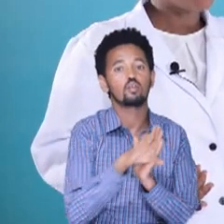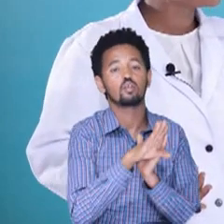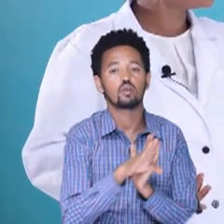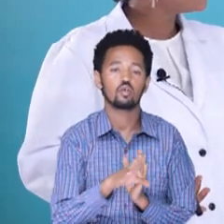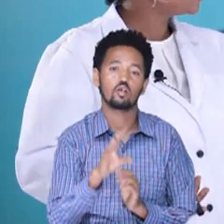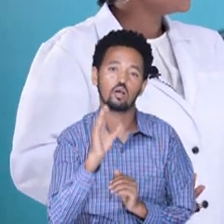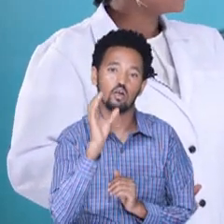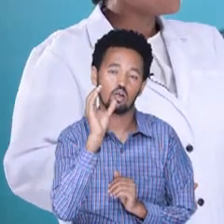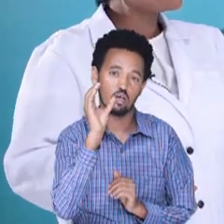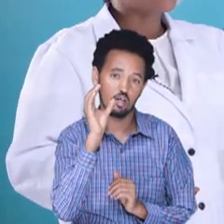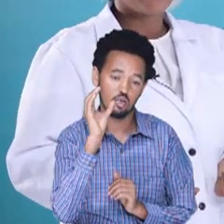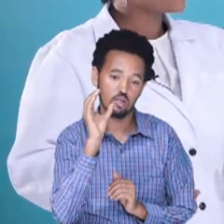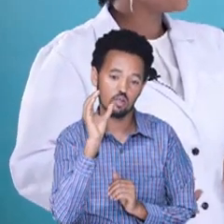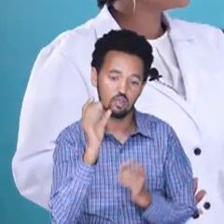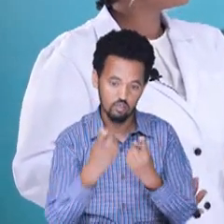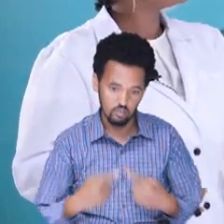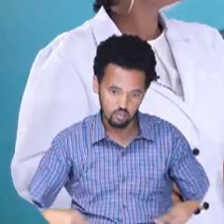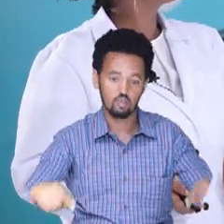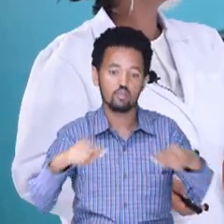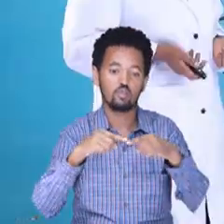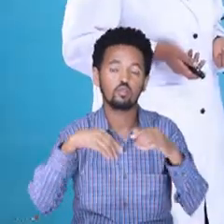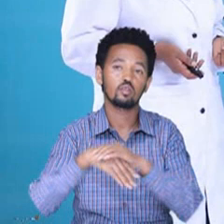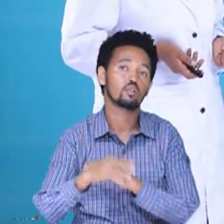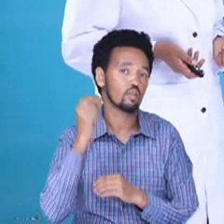an example of Rift Valley lakes in Ethiopia.